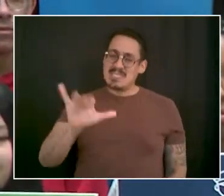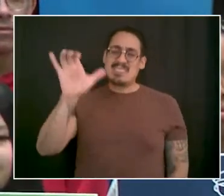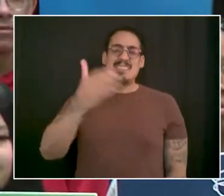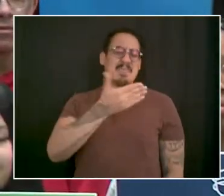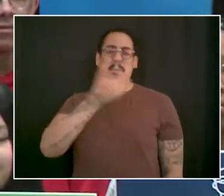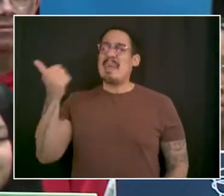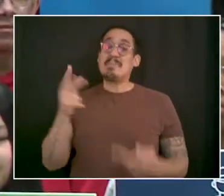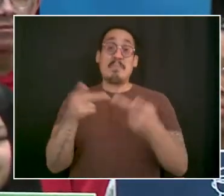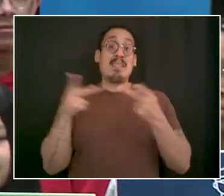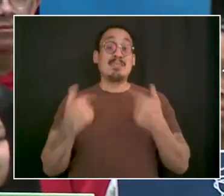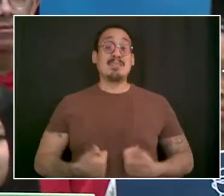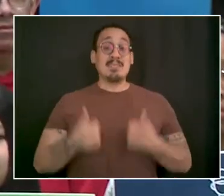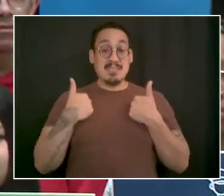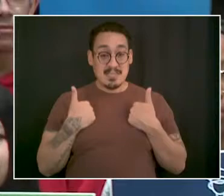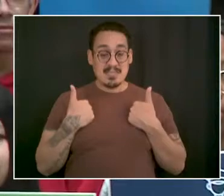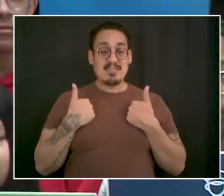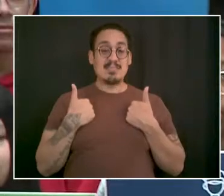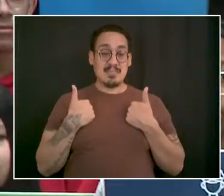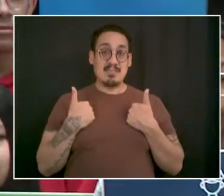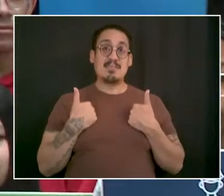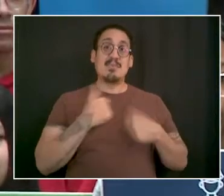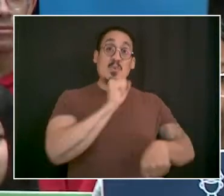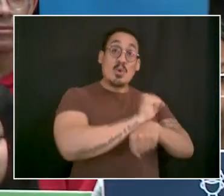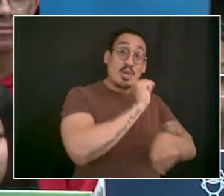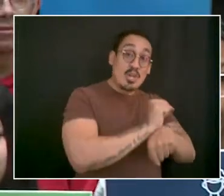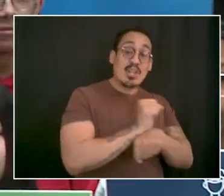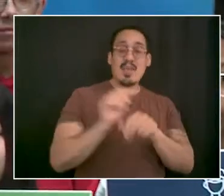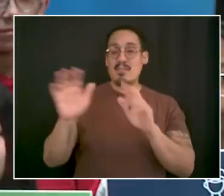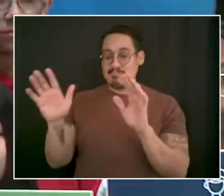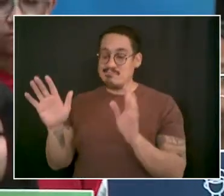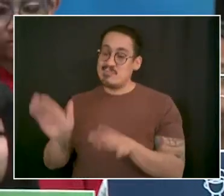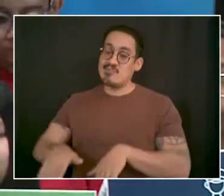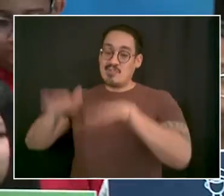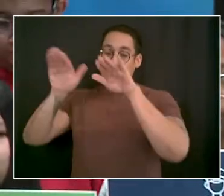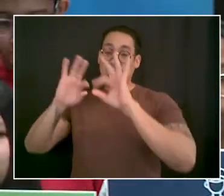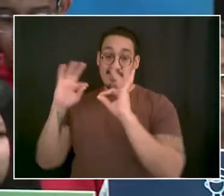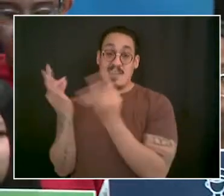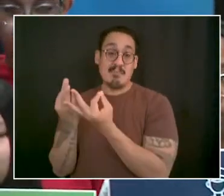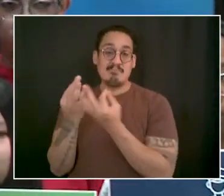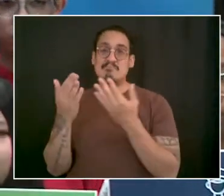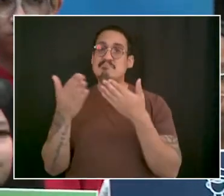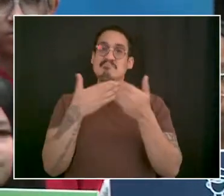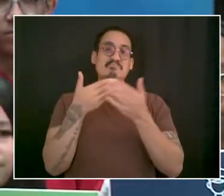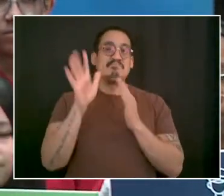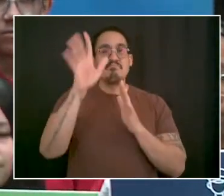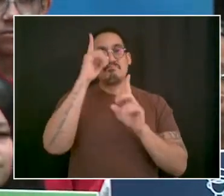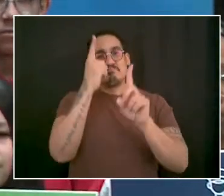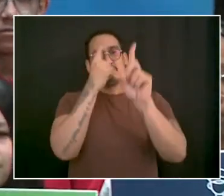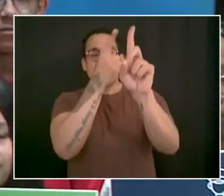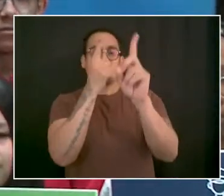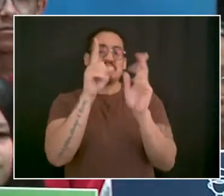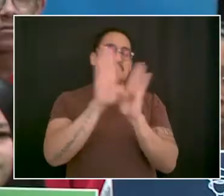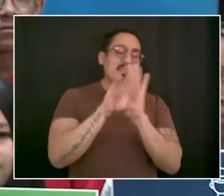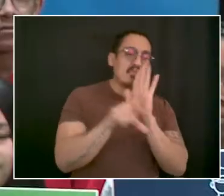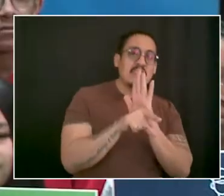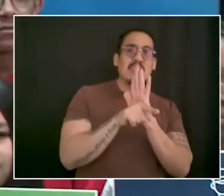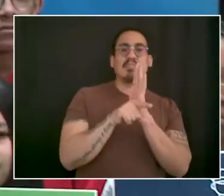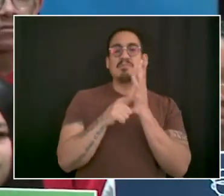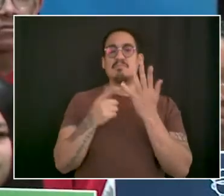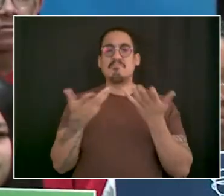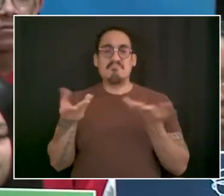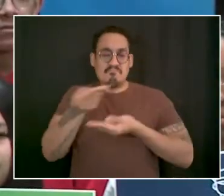live, work, and raise a family, no matter your means or your background. I'll say that